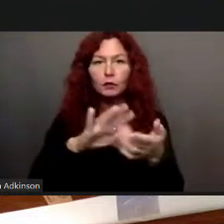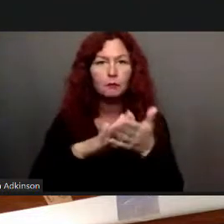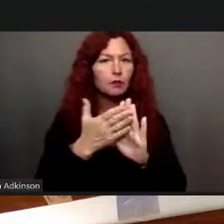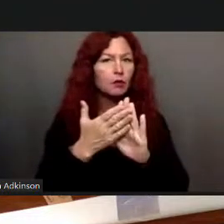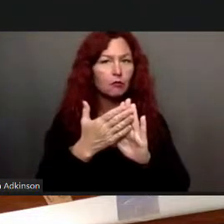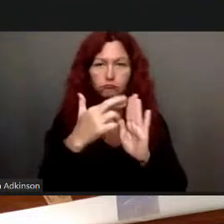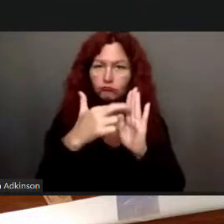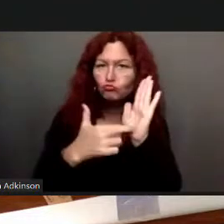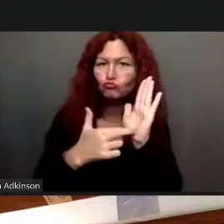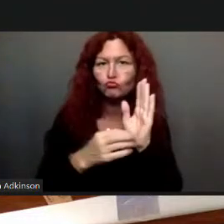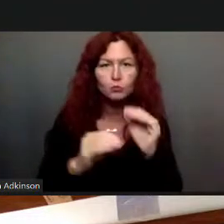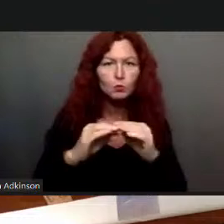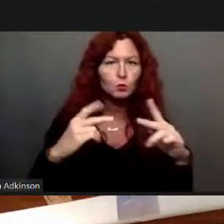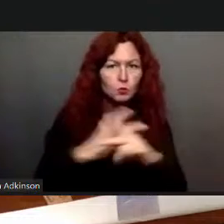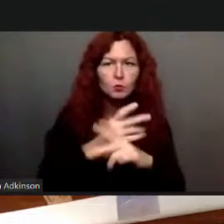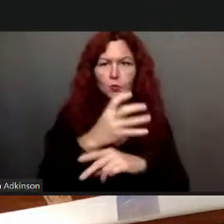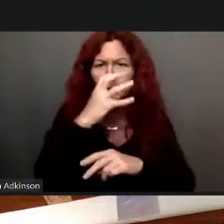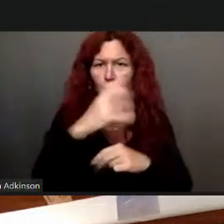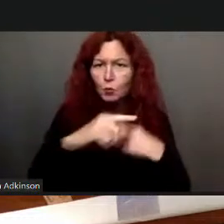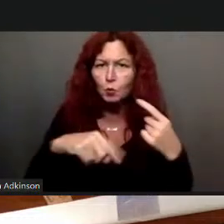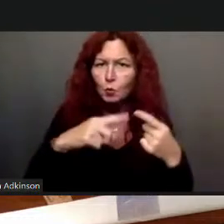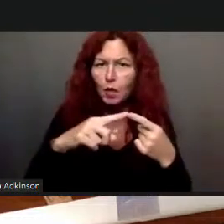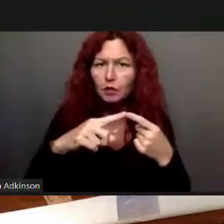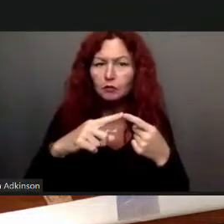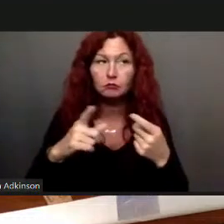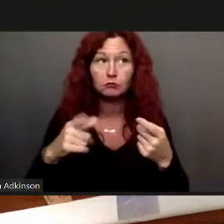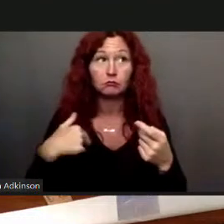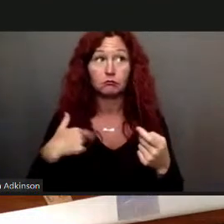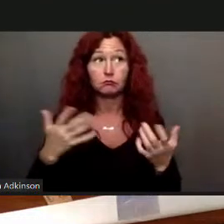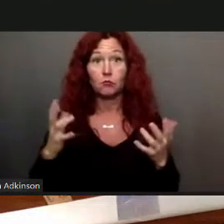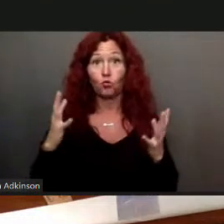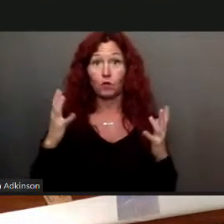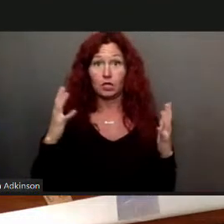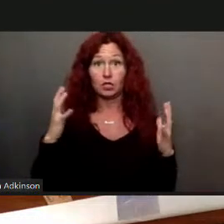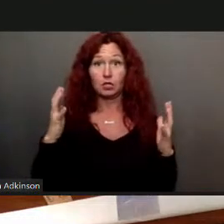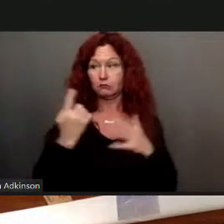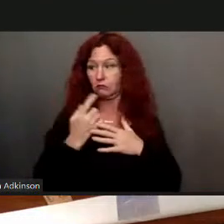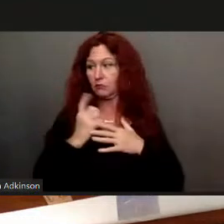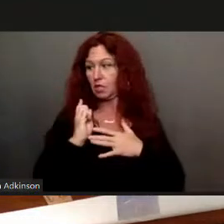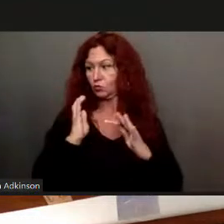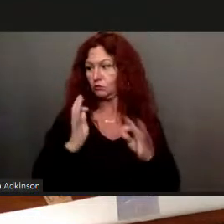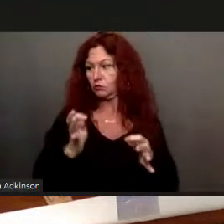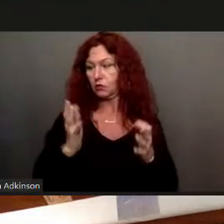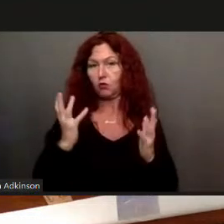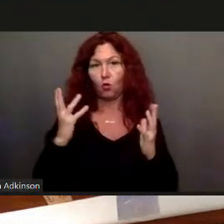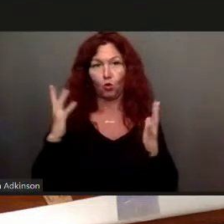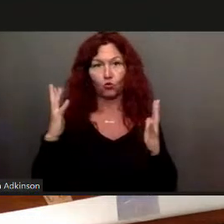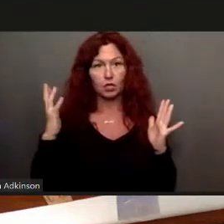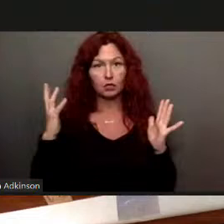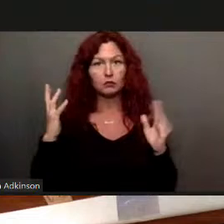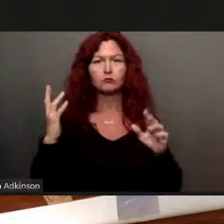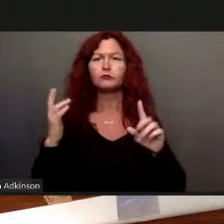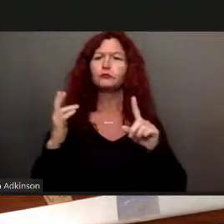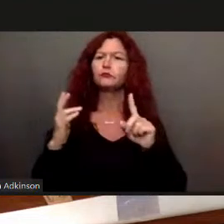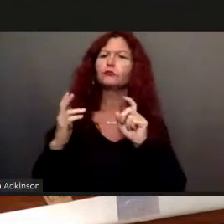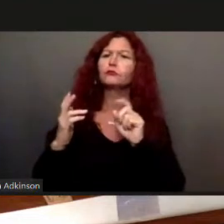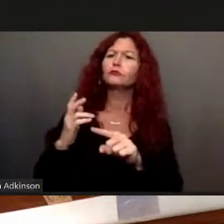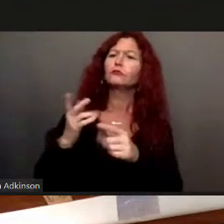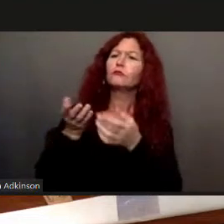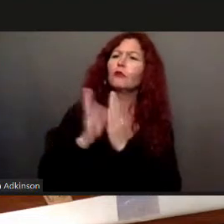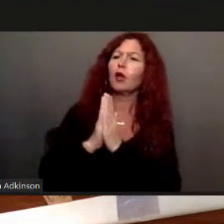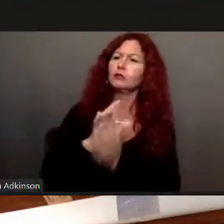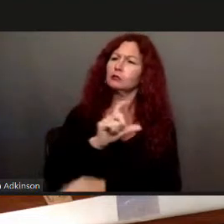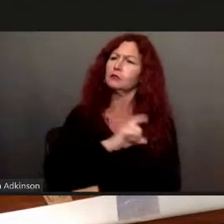and you know, the police department understands that. So, Chief, how many businesses have you closed, and how